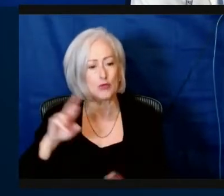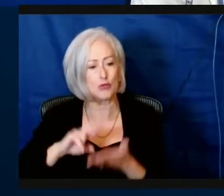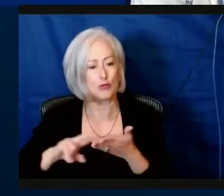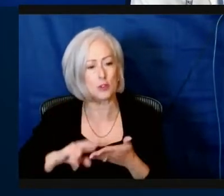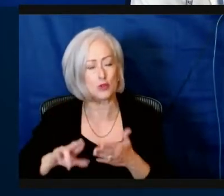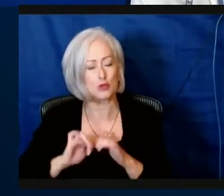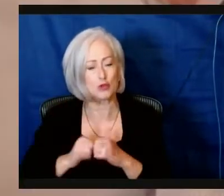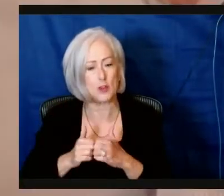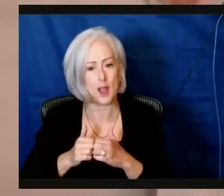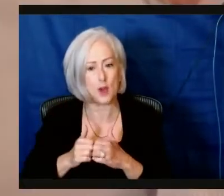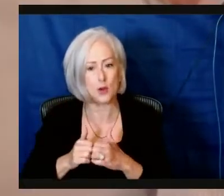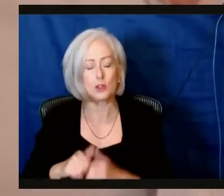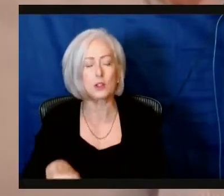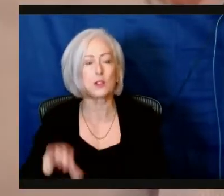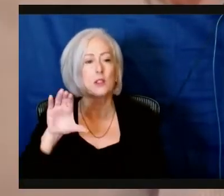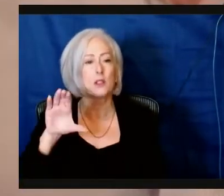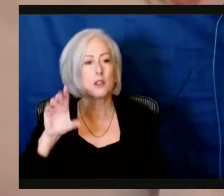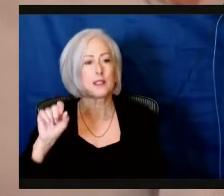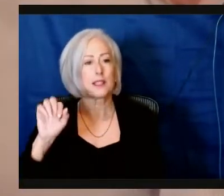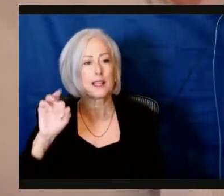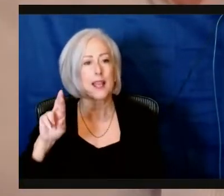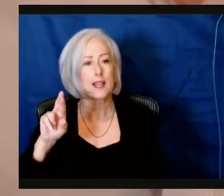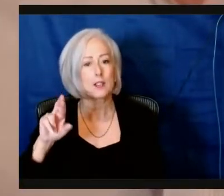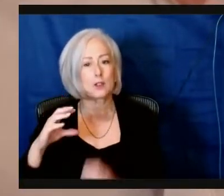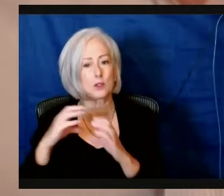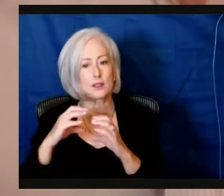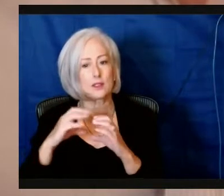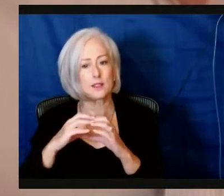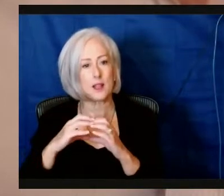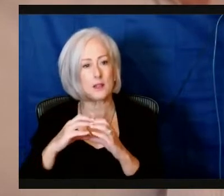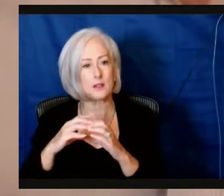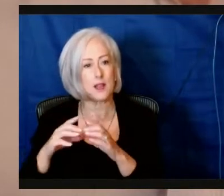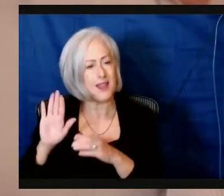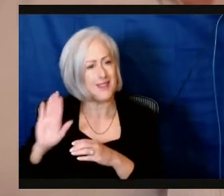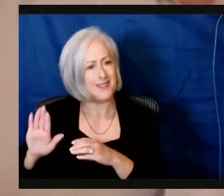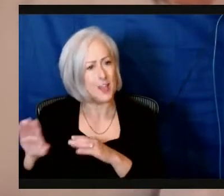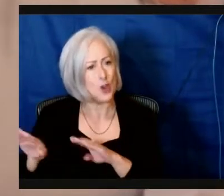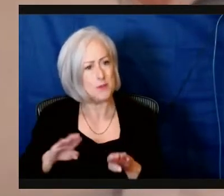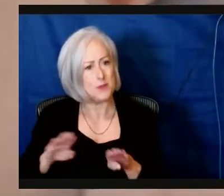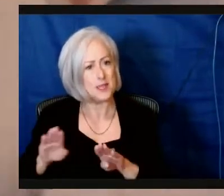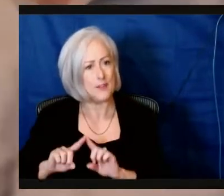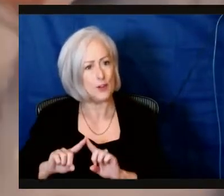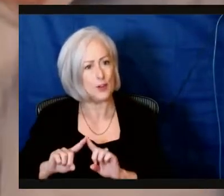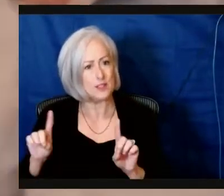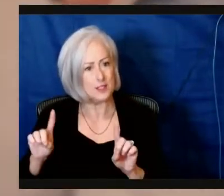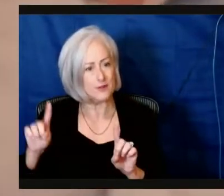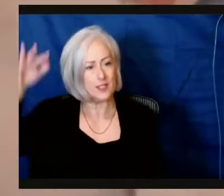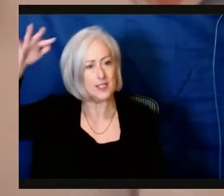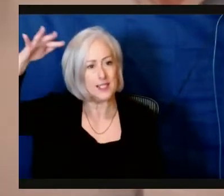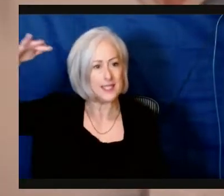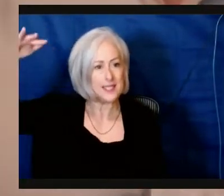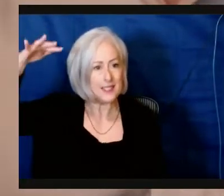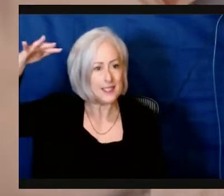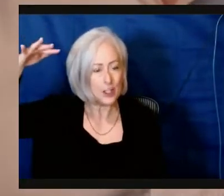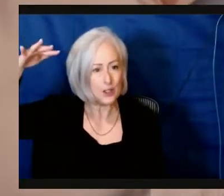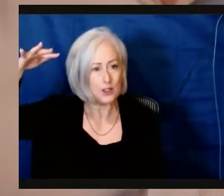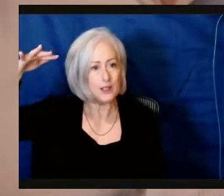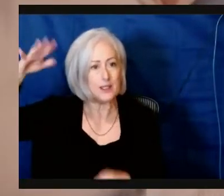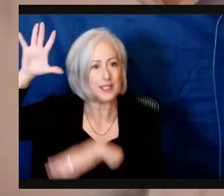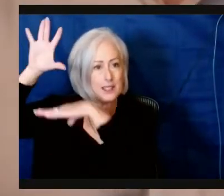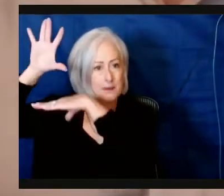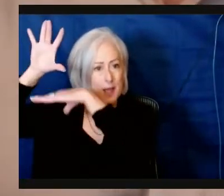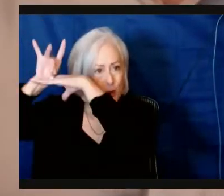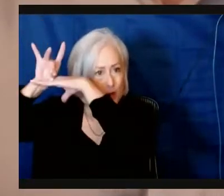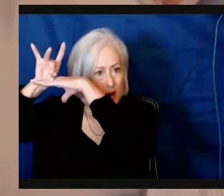So cancer cells behave quite differently in microgravity. They will, when we